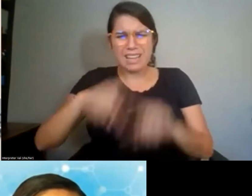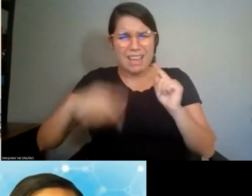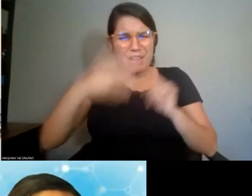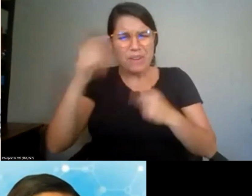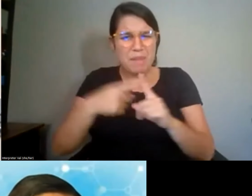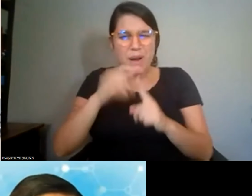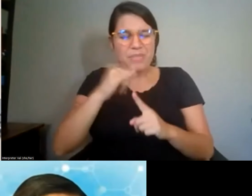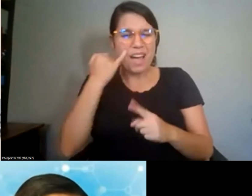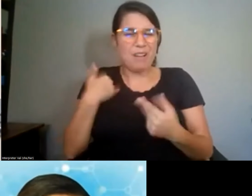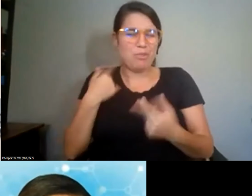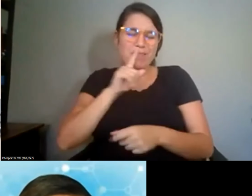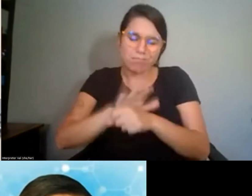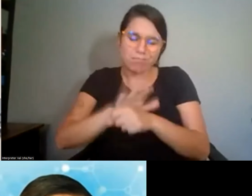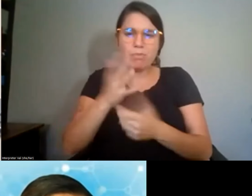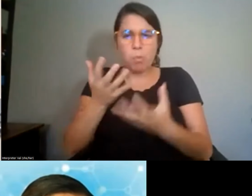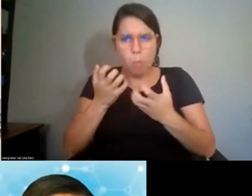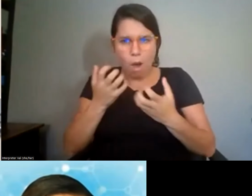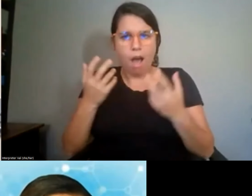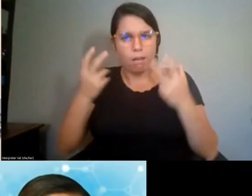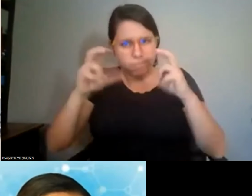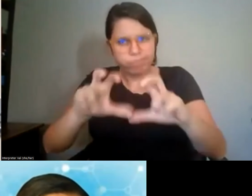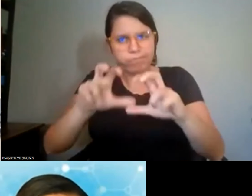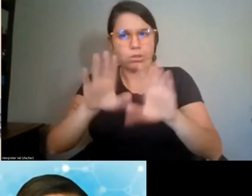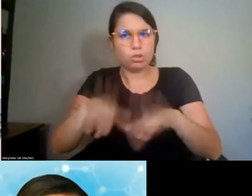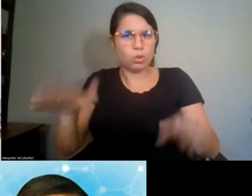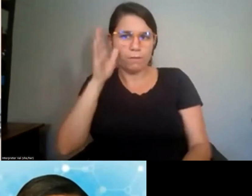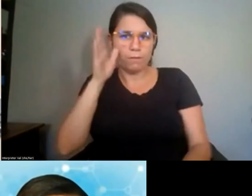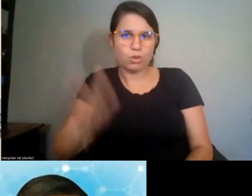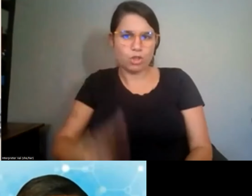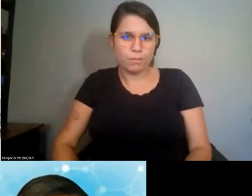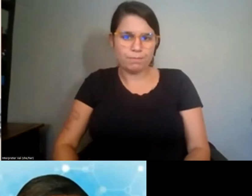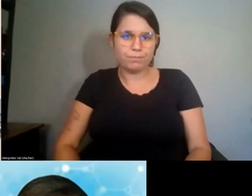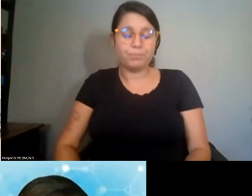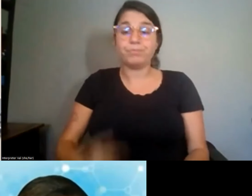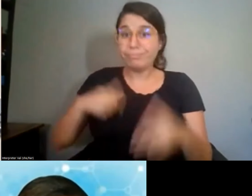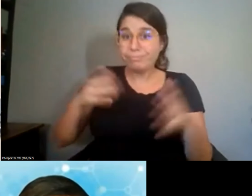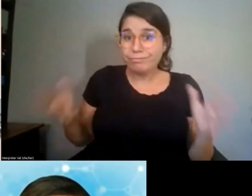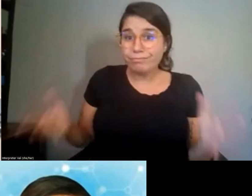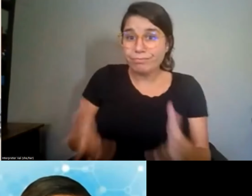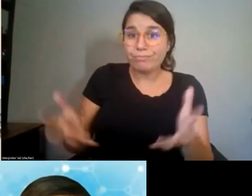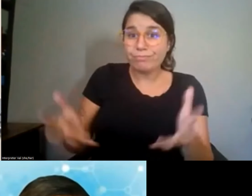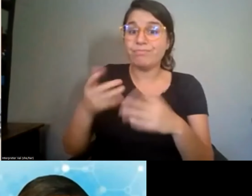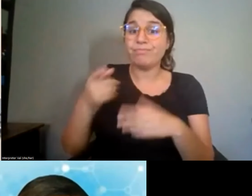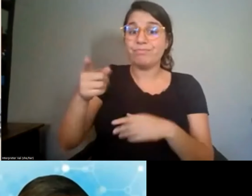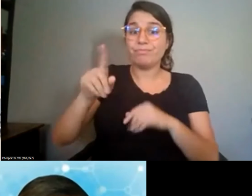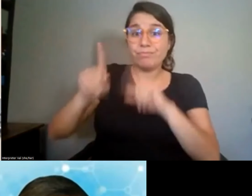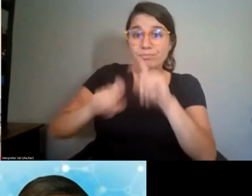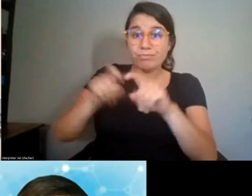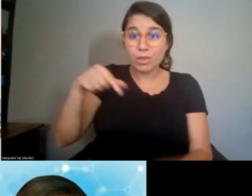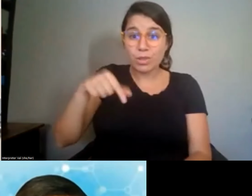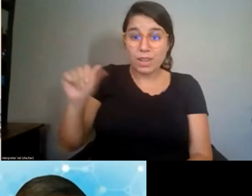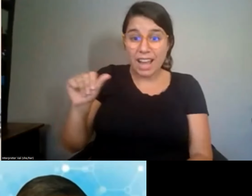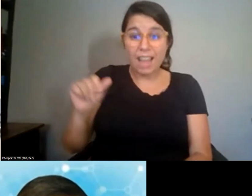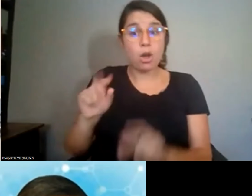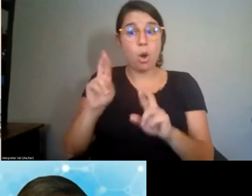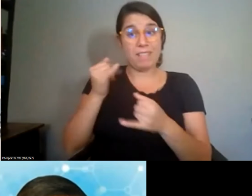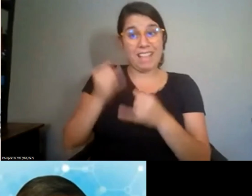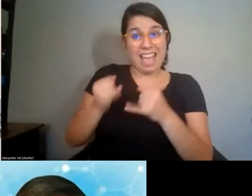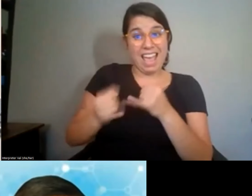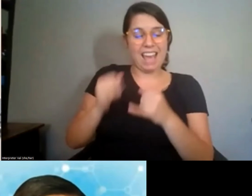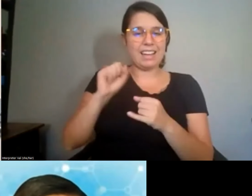future. So thank you for this presentation. I'll encourage you to respond to questions through the Q&A, and hopefully we'll have some time at the end for